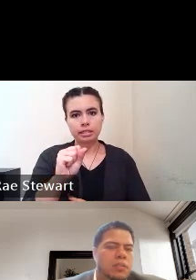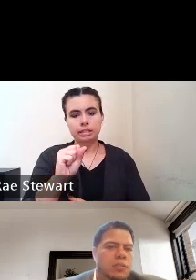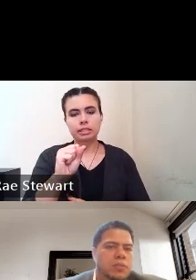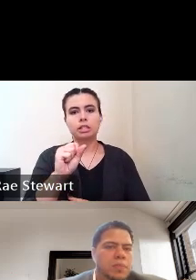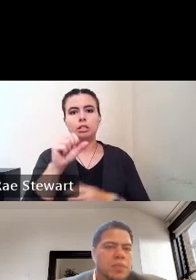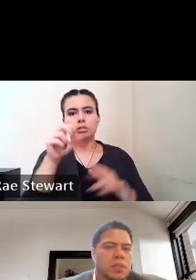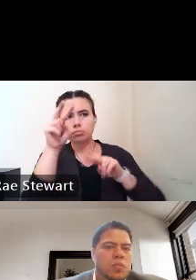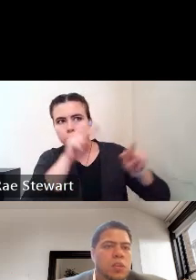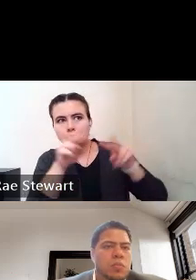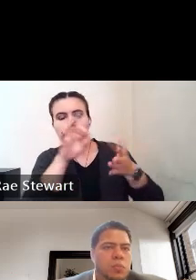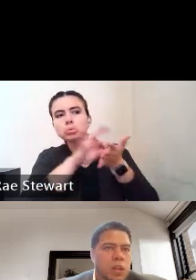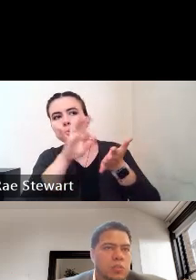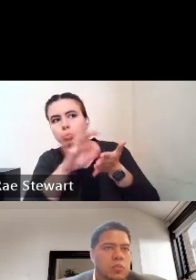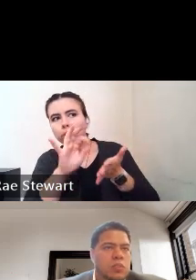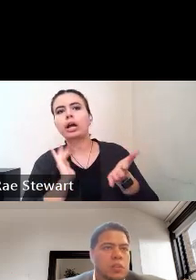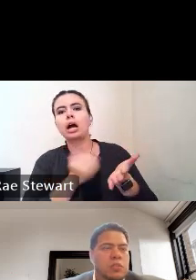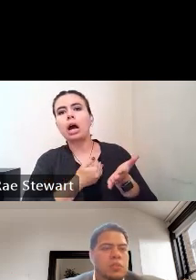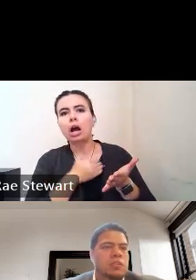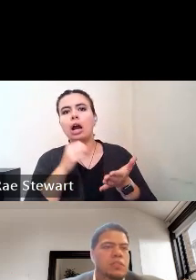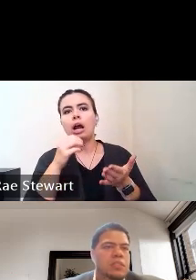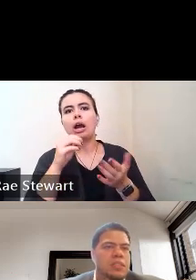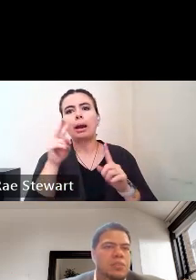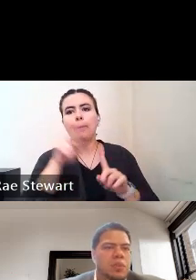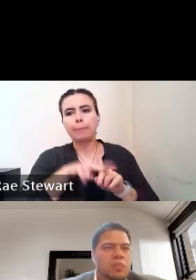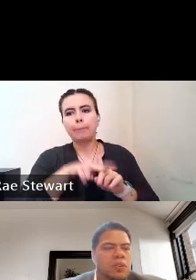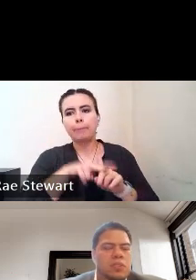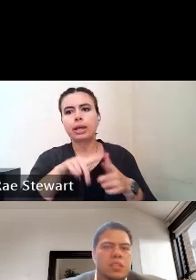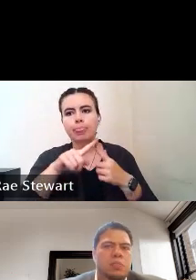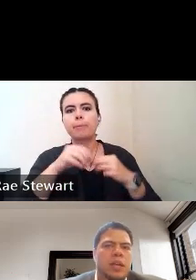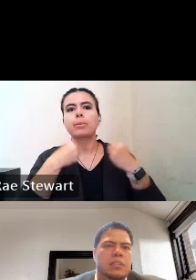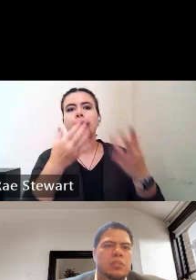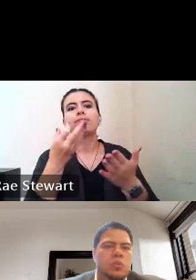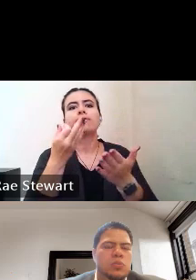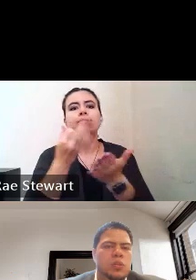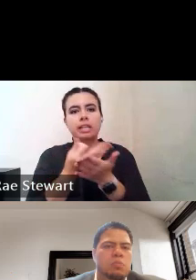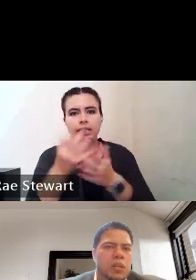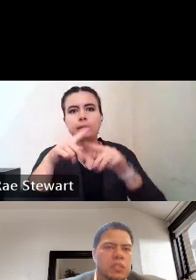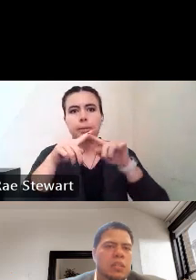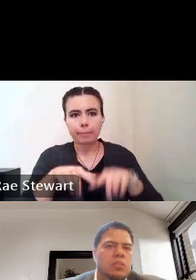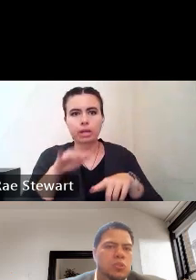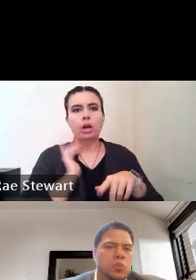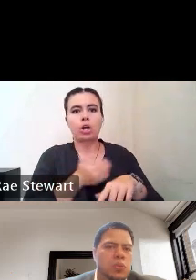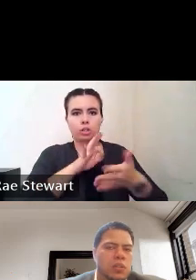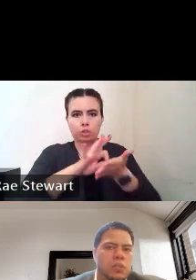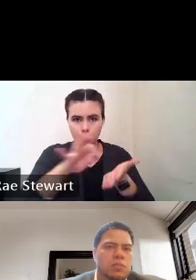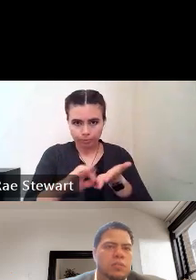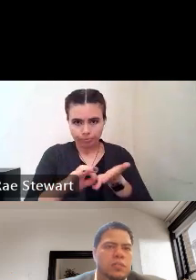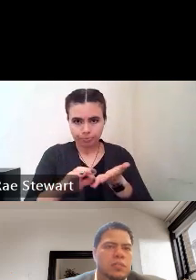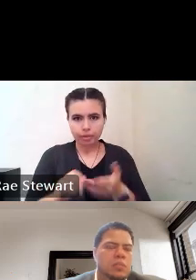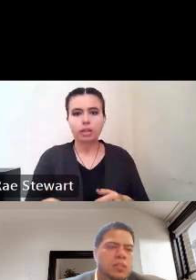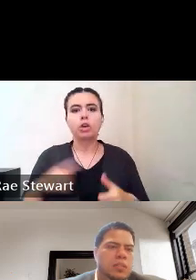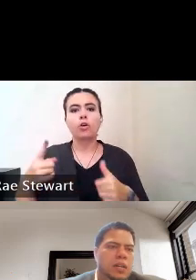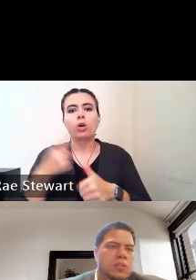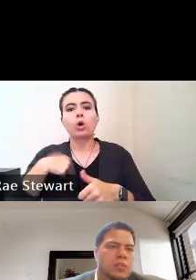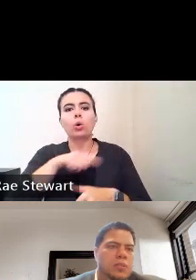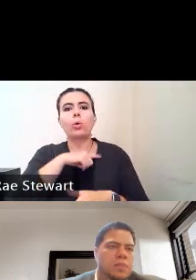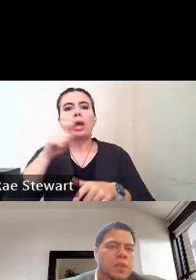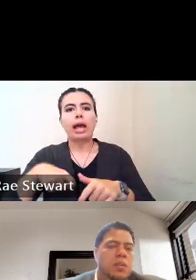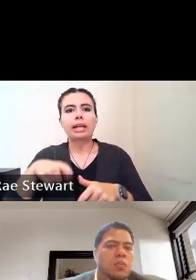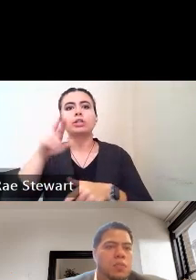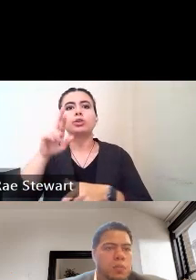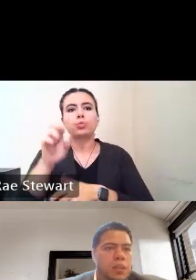scoring factors. We were able to receive 156. So the first step we had to do was rebudget to the $156